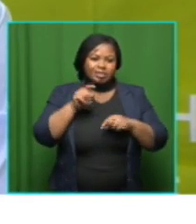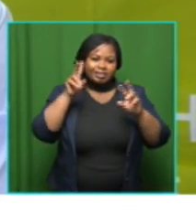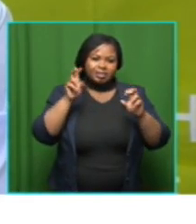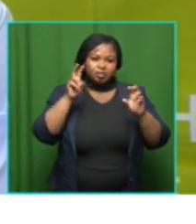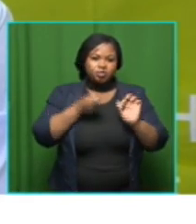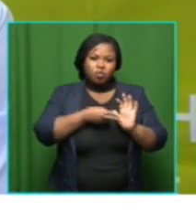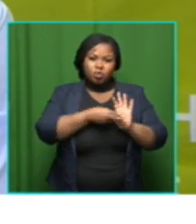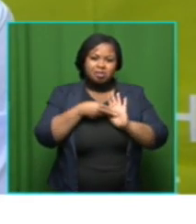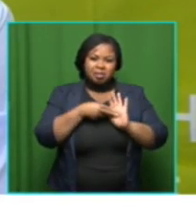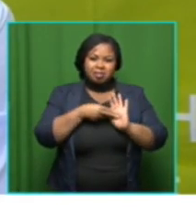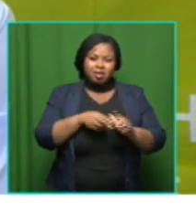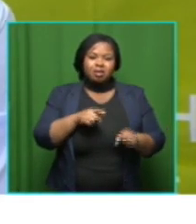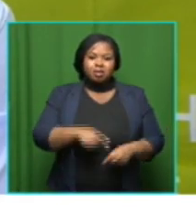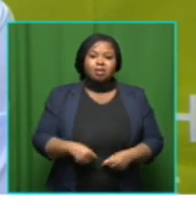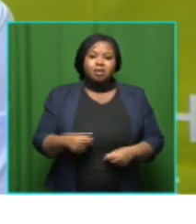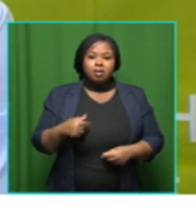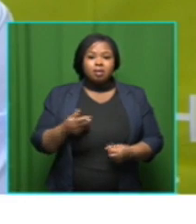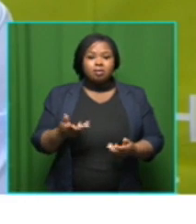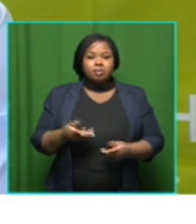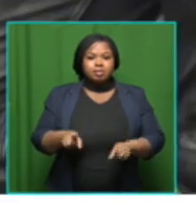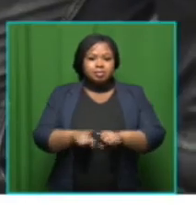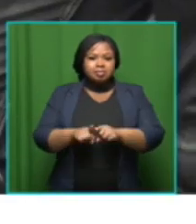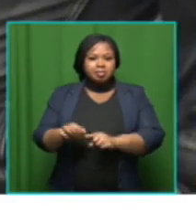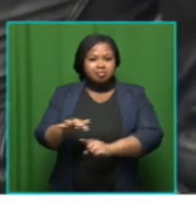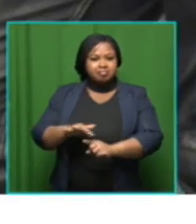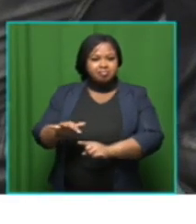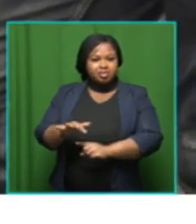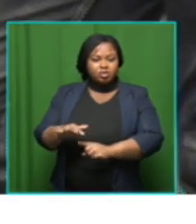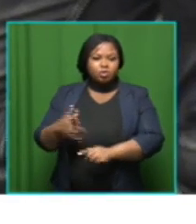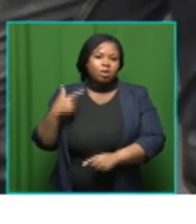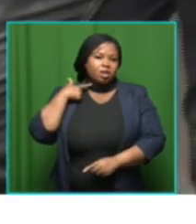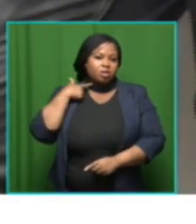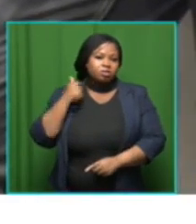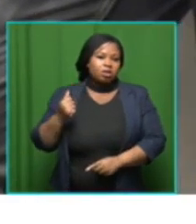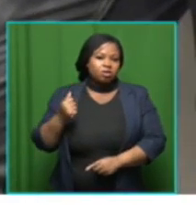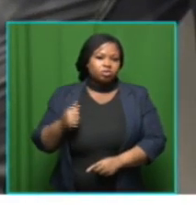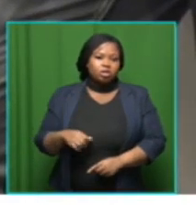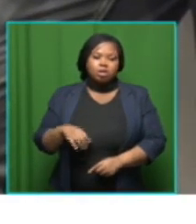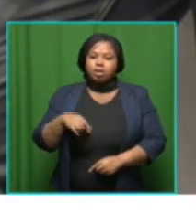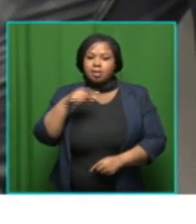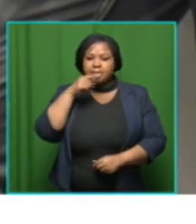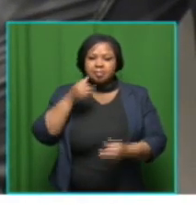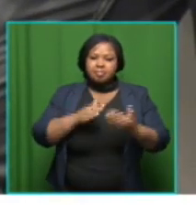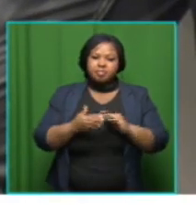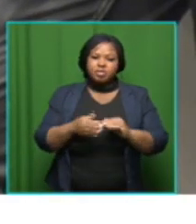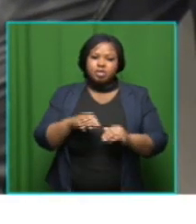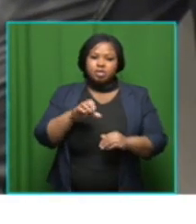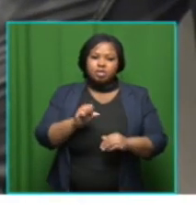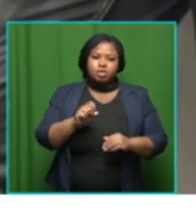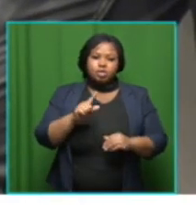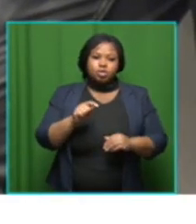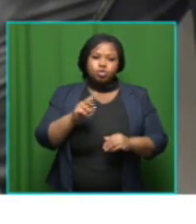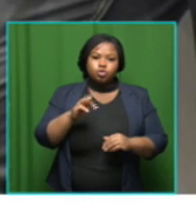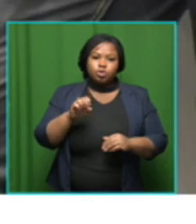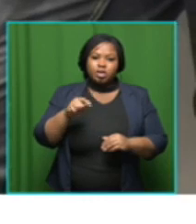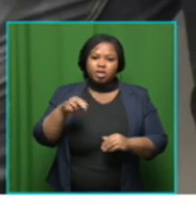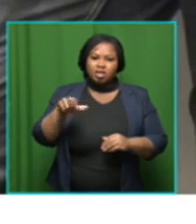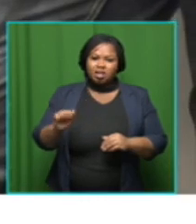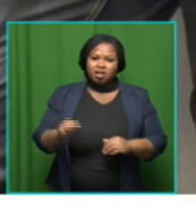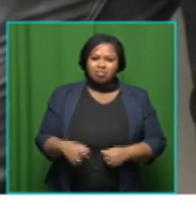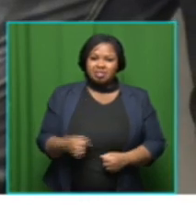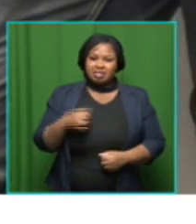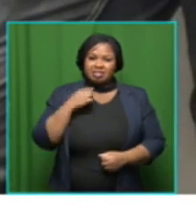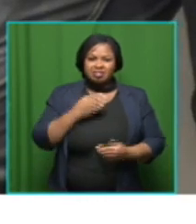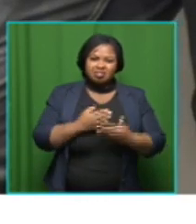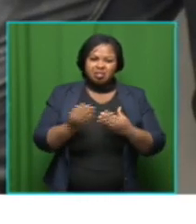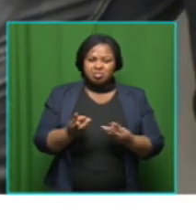was in Alexandra, Australia, where there was some testing, and talking to community members, there's still jitters, people saying that, I don't want